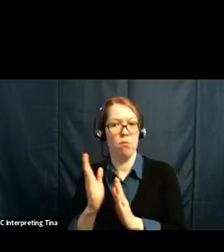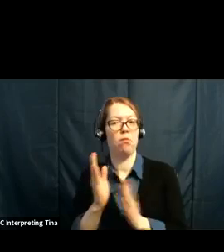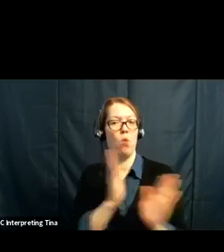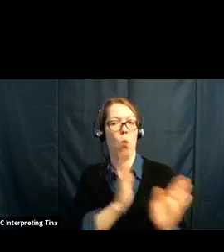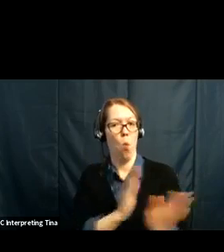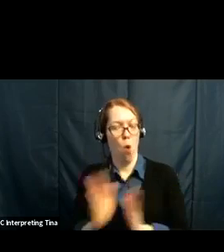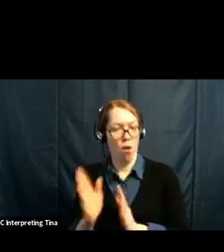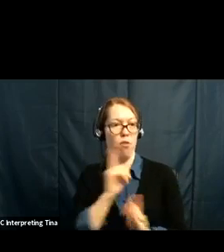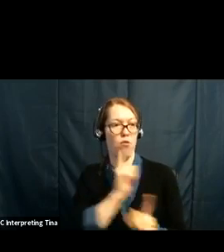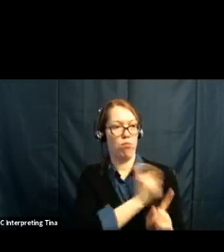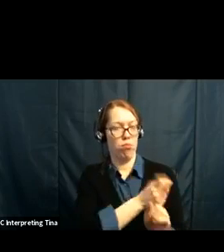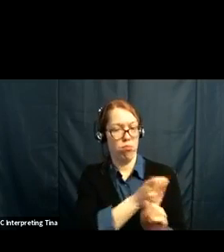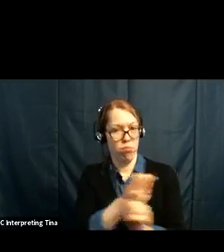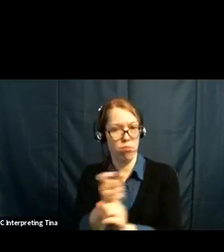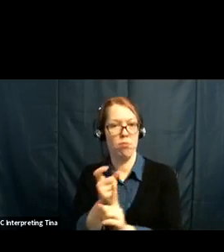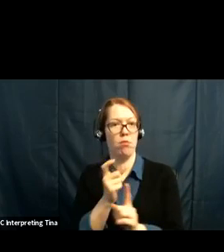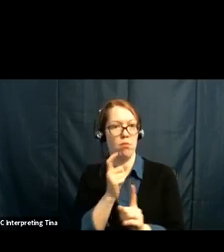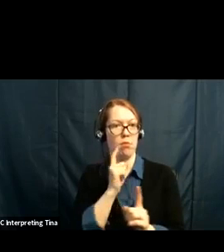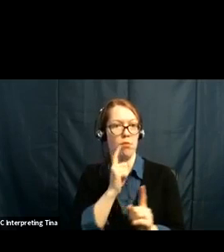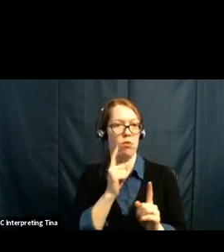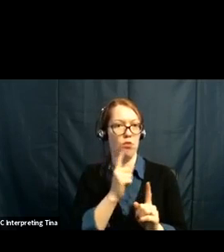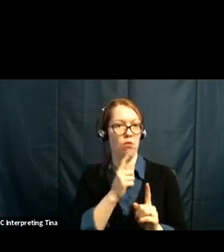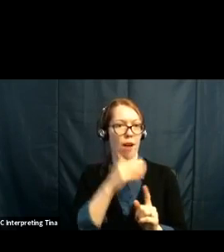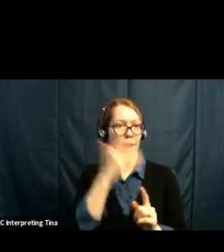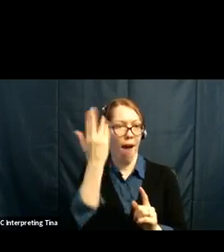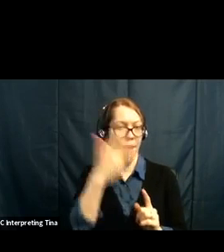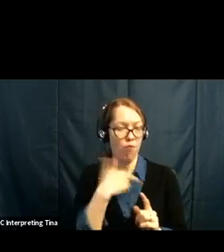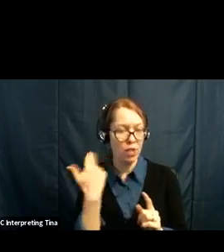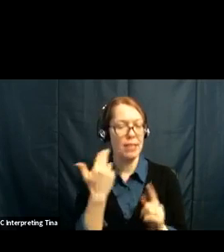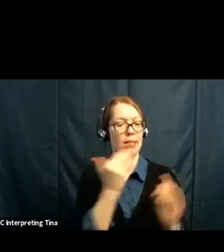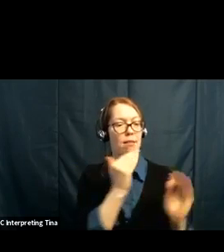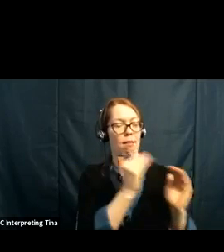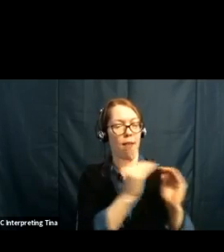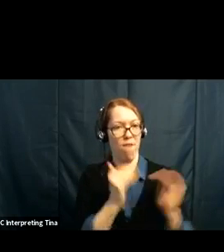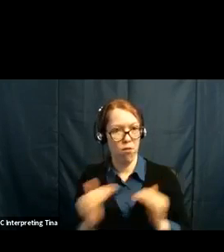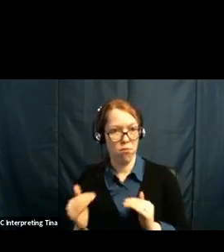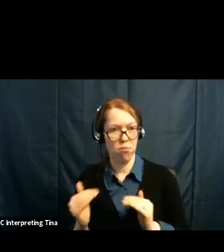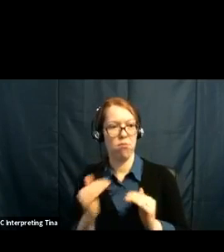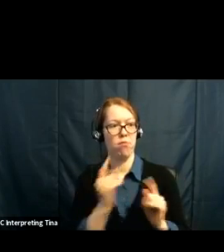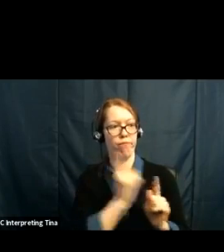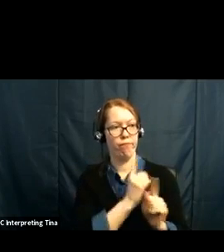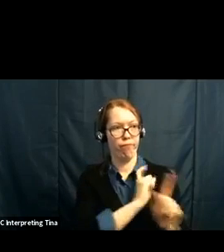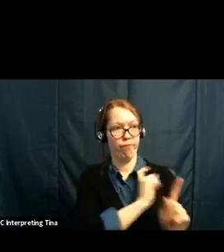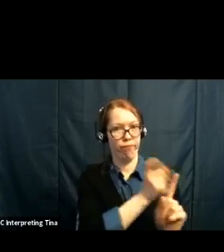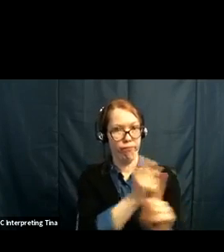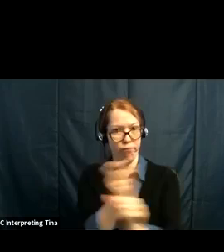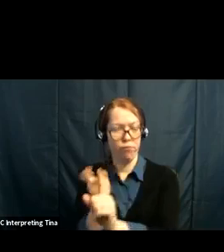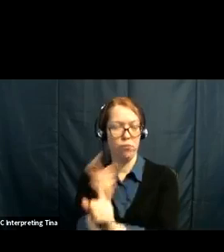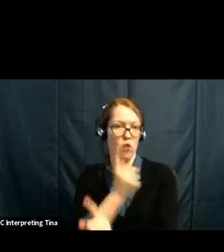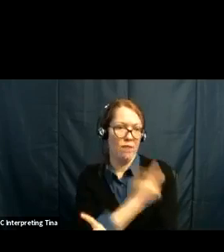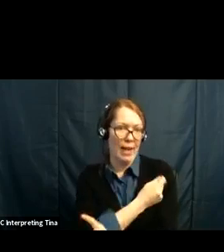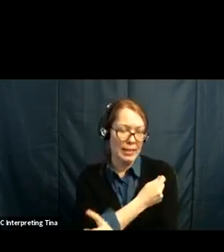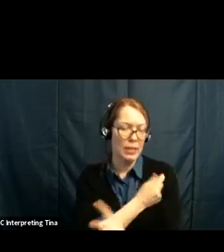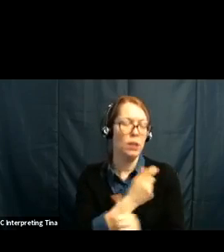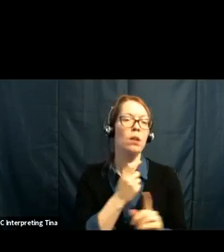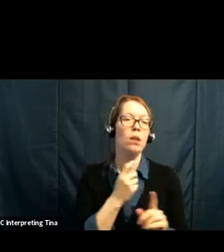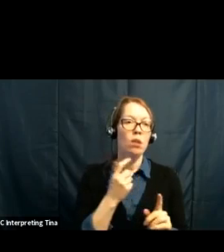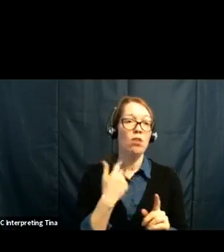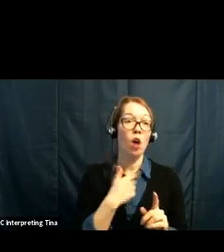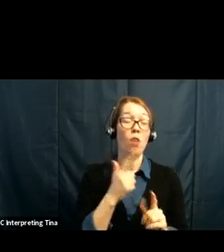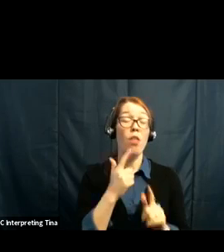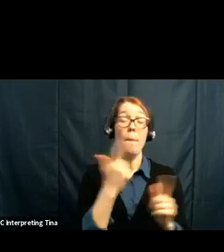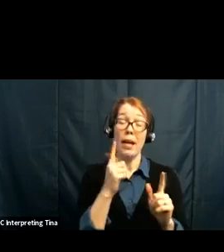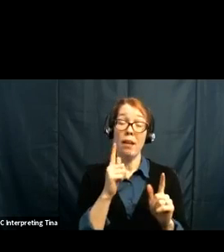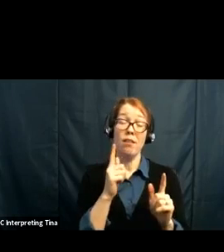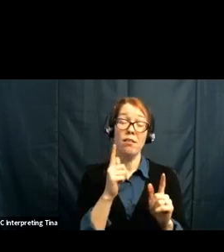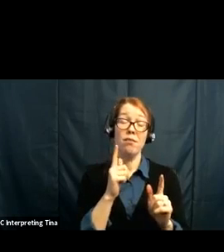as possible. So as everybody else on this call would ask, our big ask is